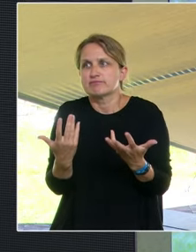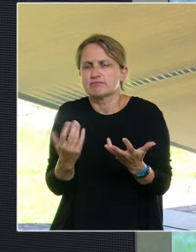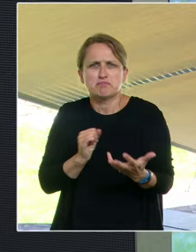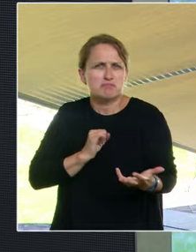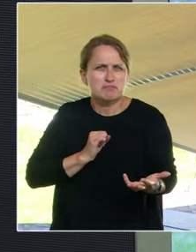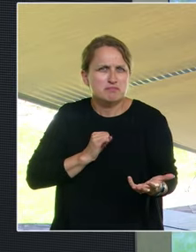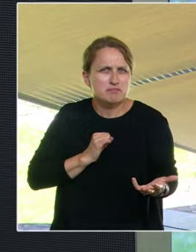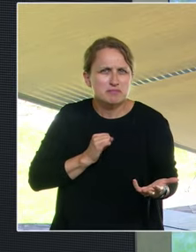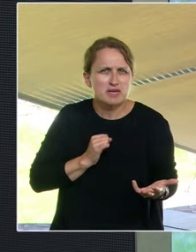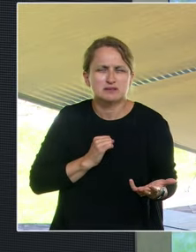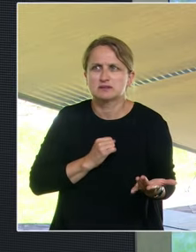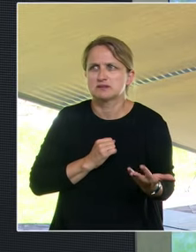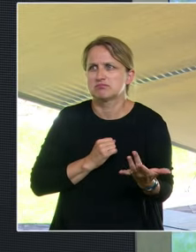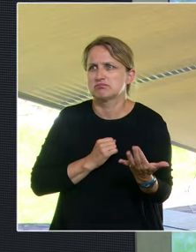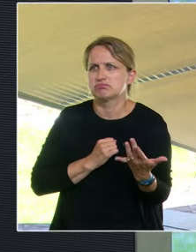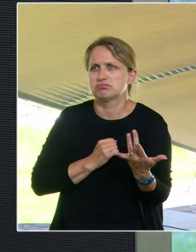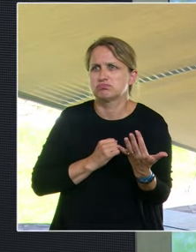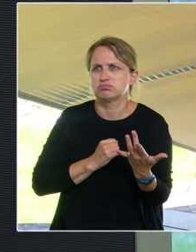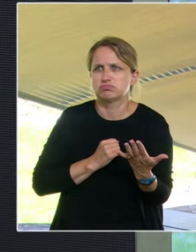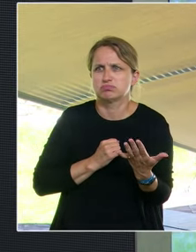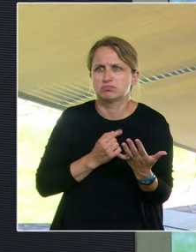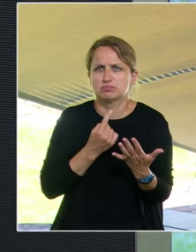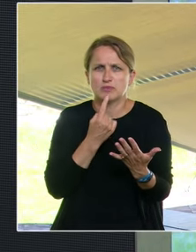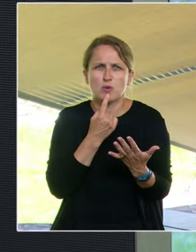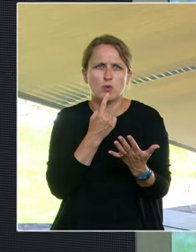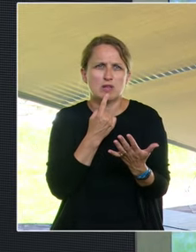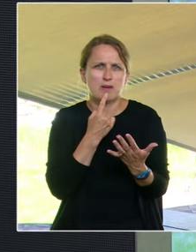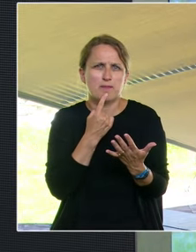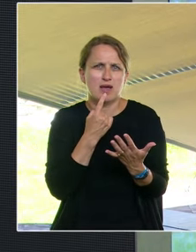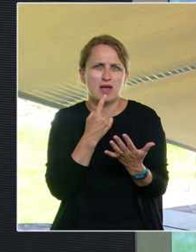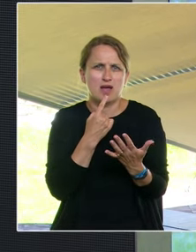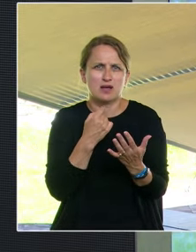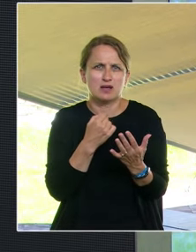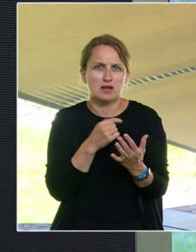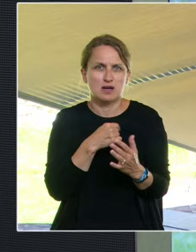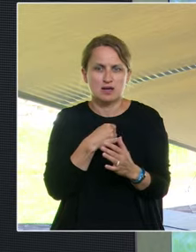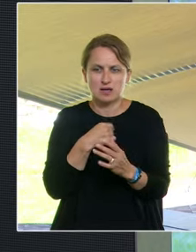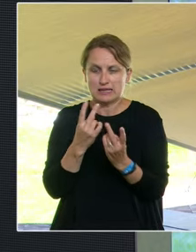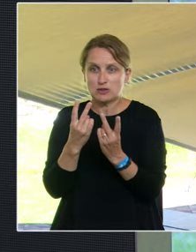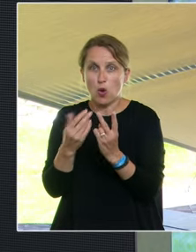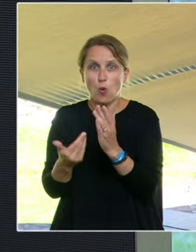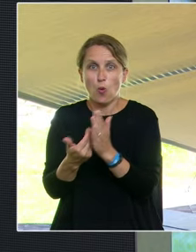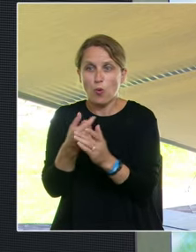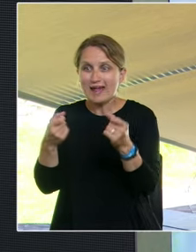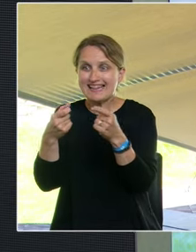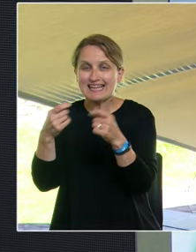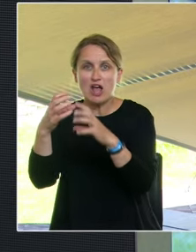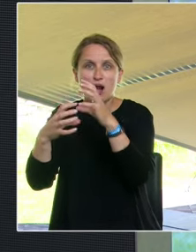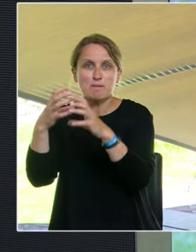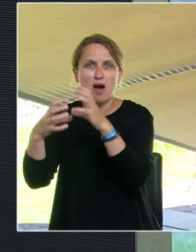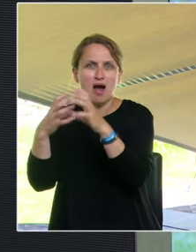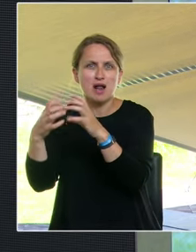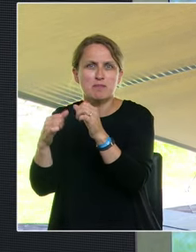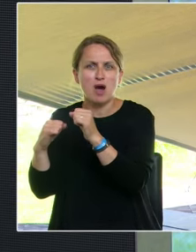Why, let's say, we have seen so less adoption of that new digital world into